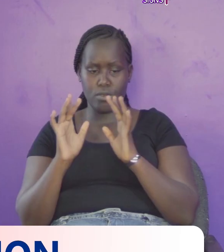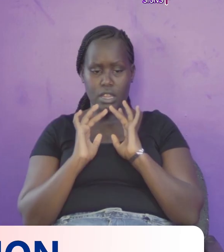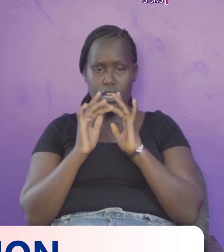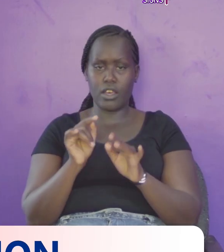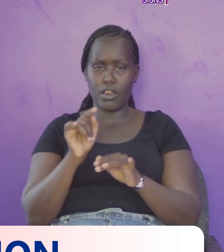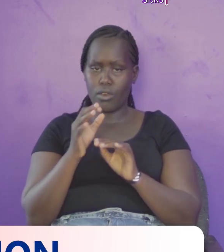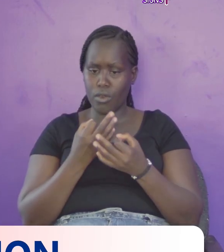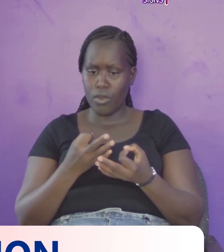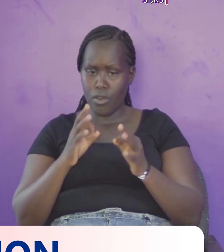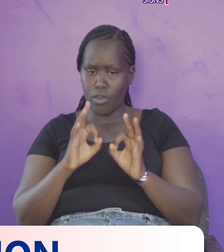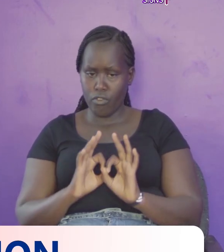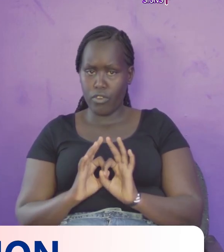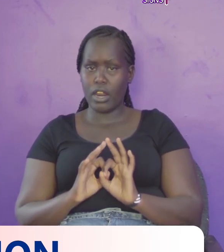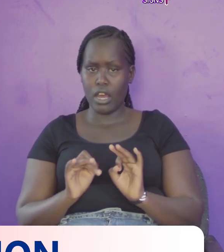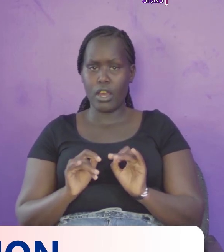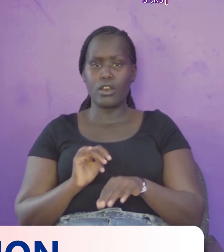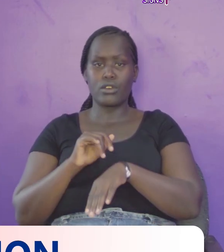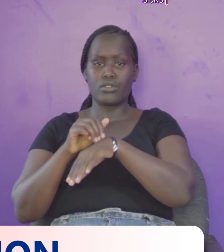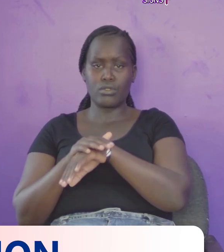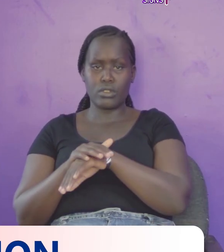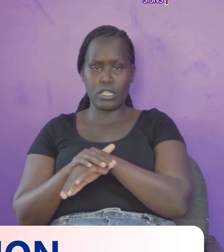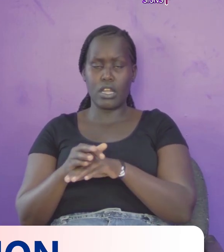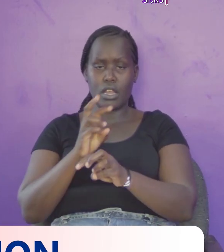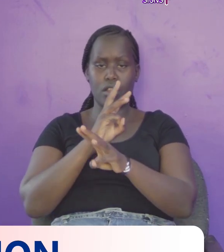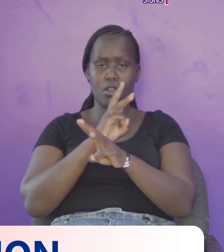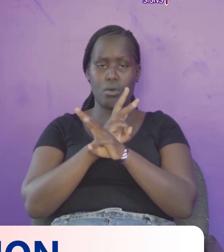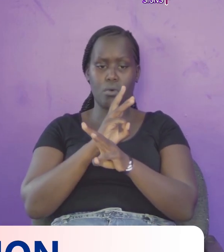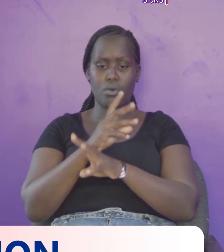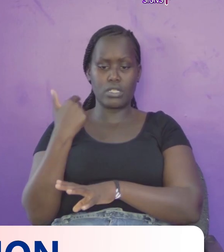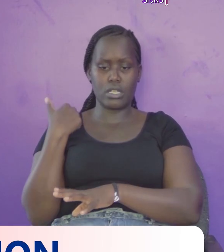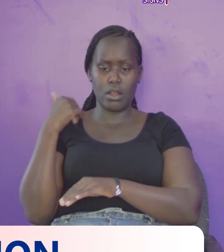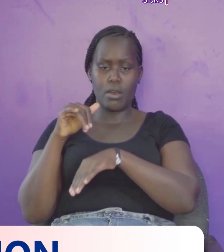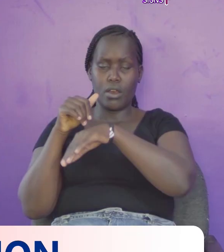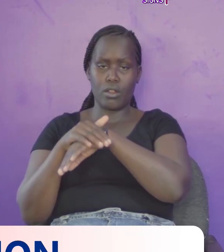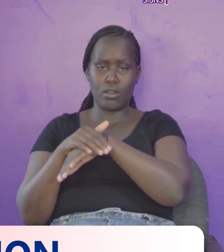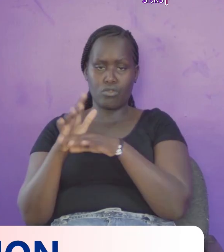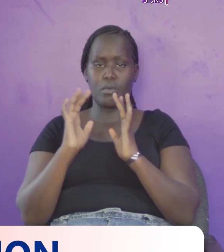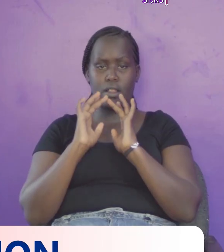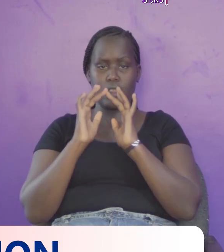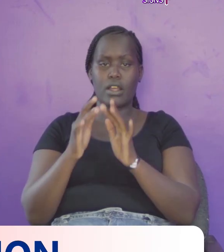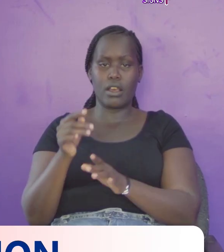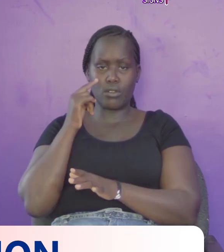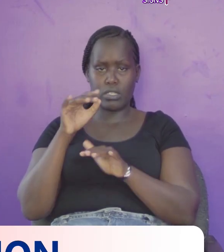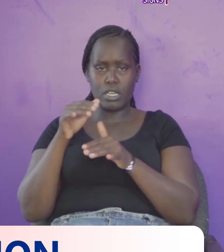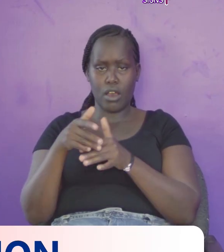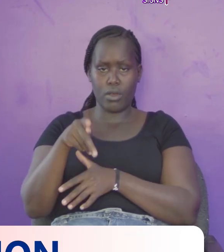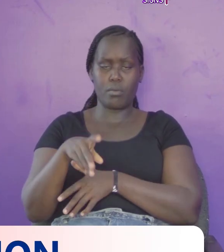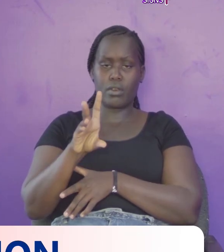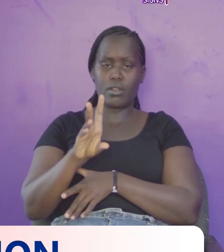free to send me your WhatsApp number? Nikutumie the link so that you see how the